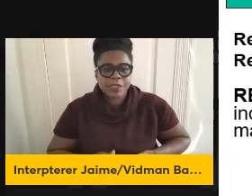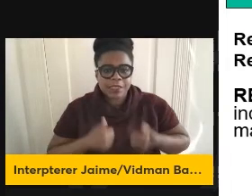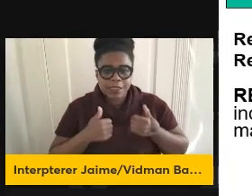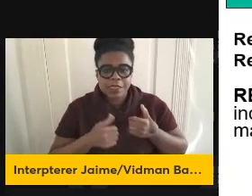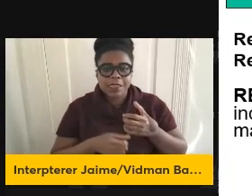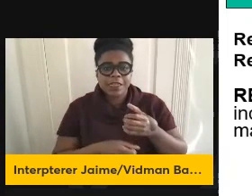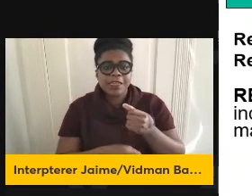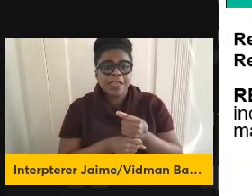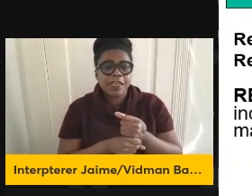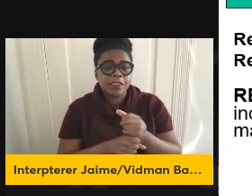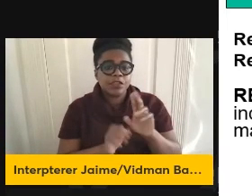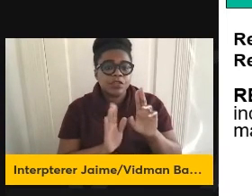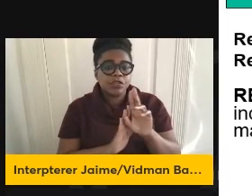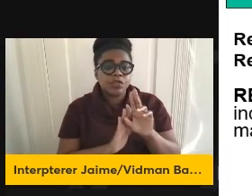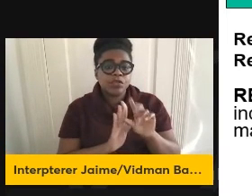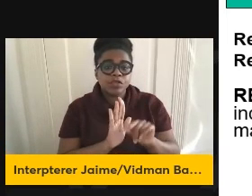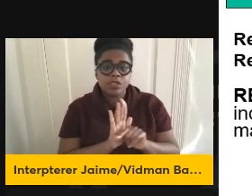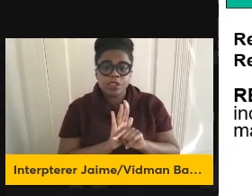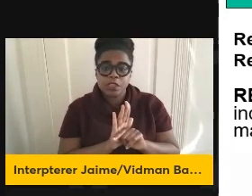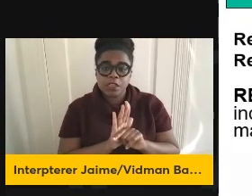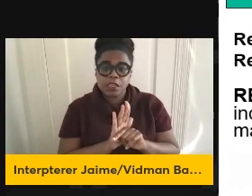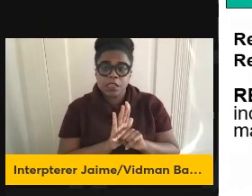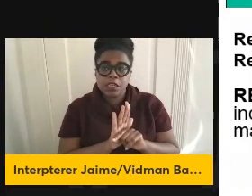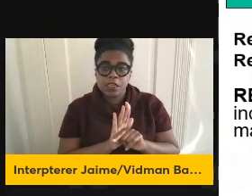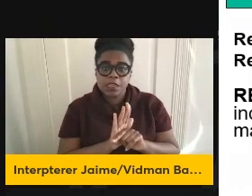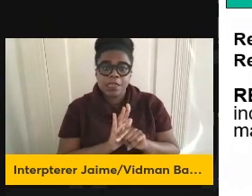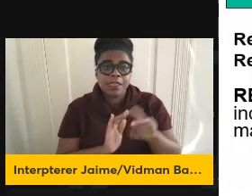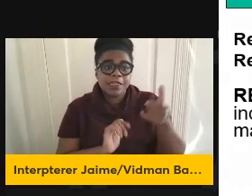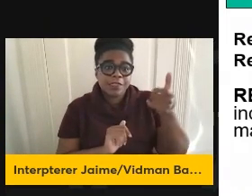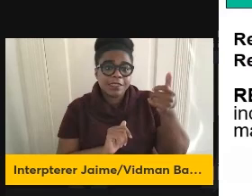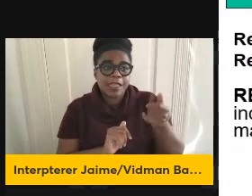the graduate degree. The stipend is